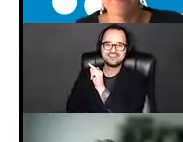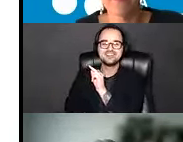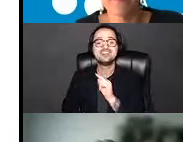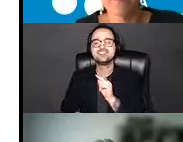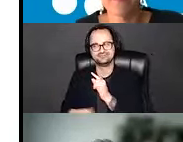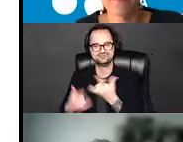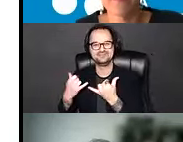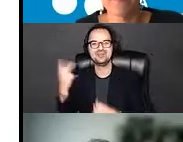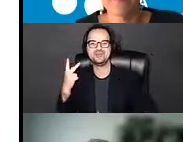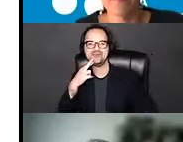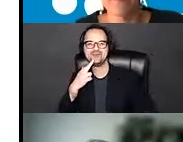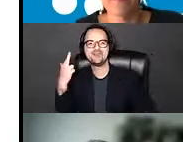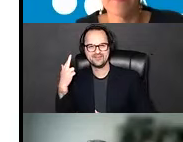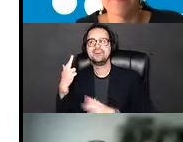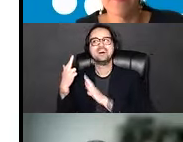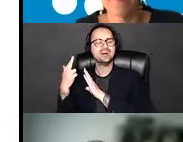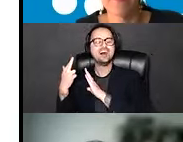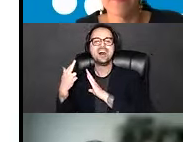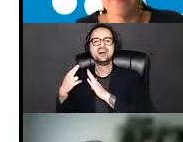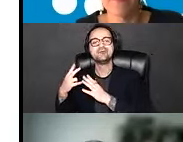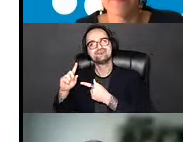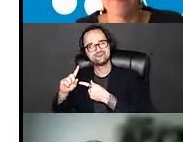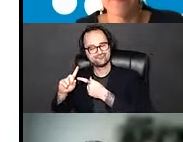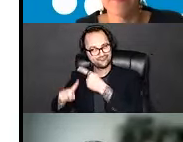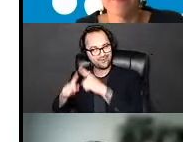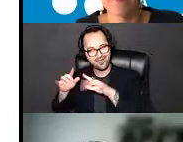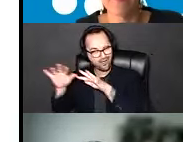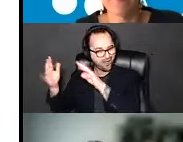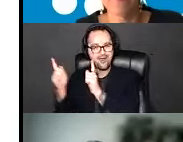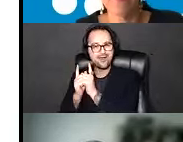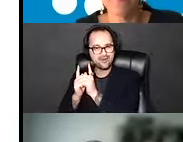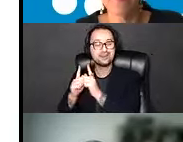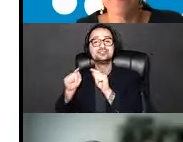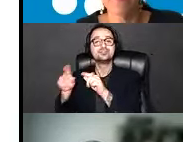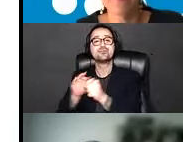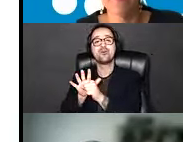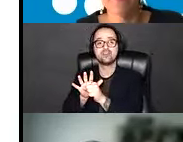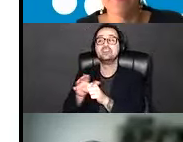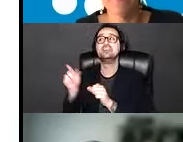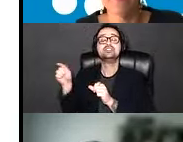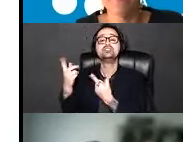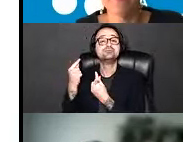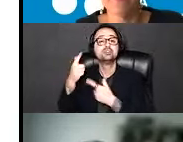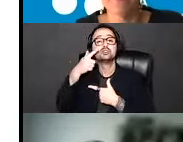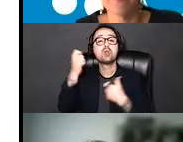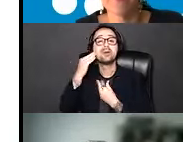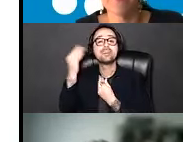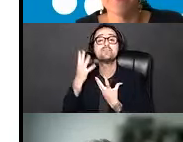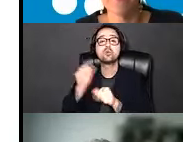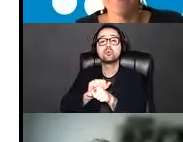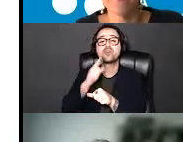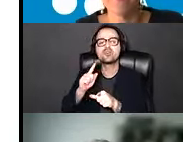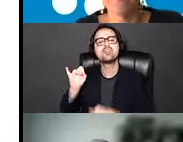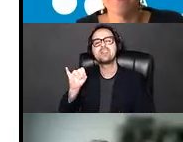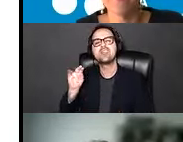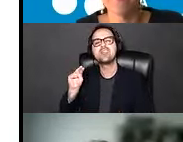friend. We've met and started working together during the pandemic. She does trauma-informed work for infant and toddler, really,